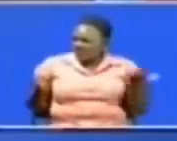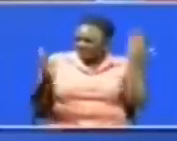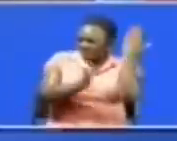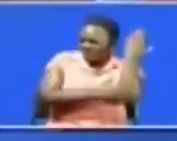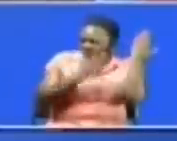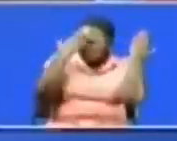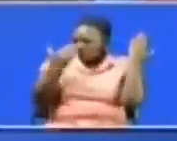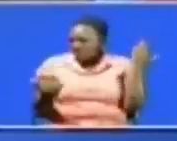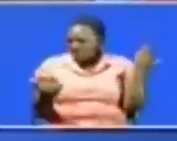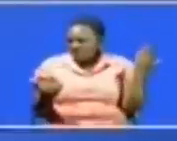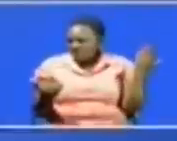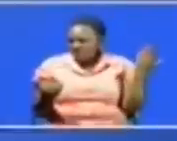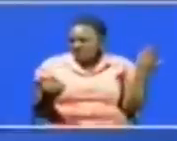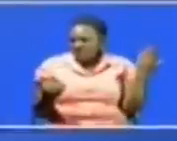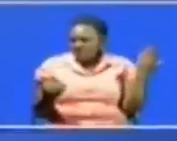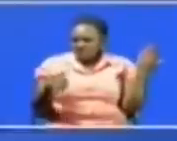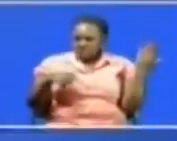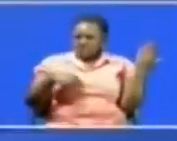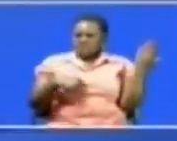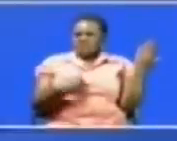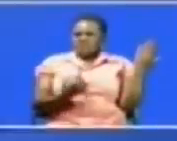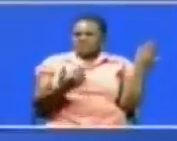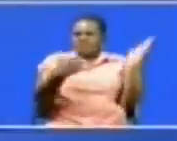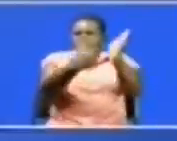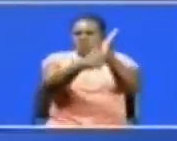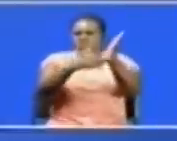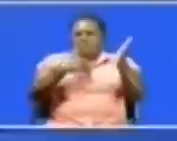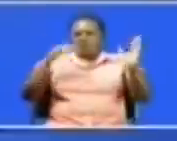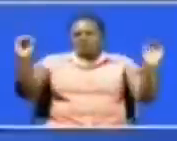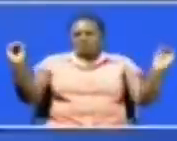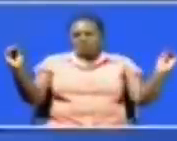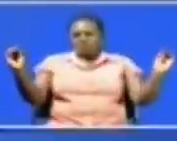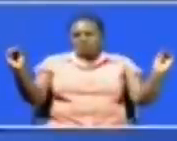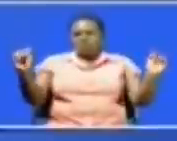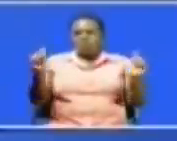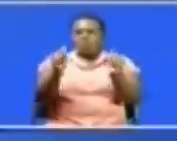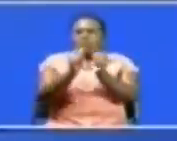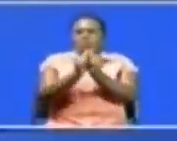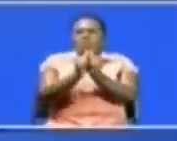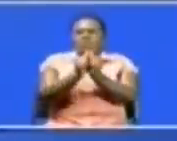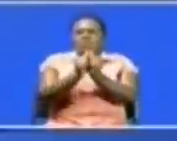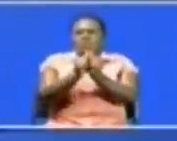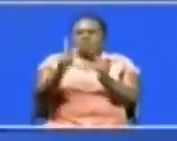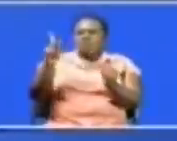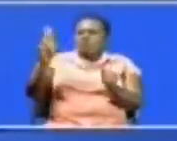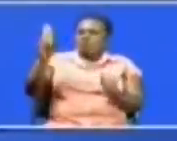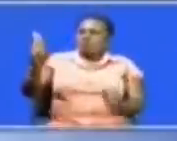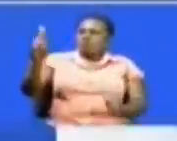a sudden? Let me say that we have no problem with the fact that Kuria